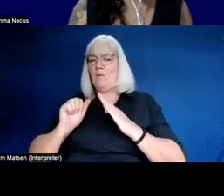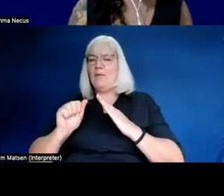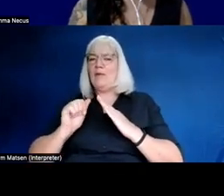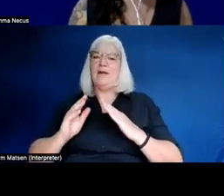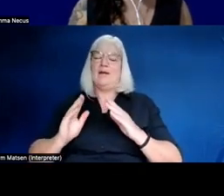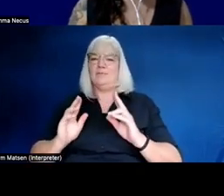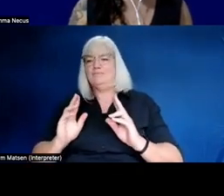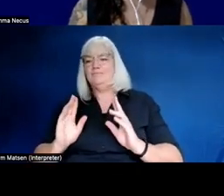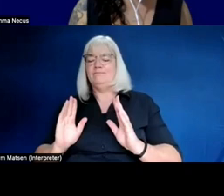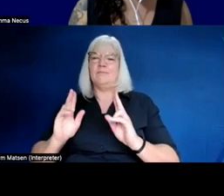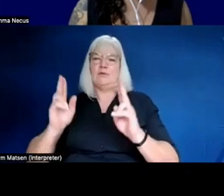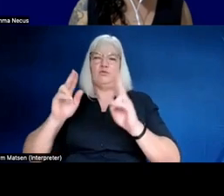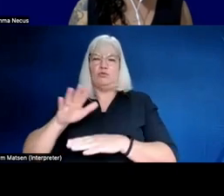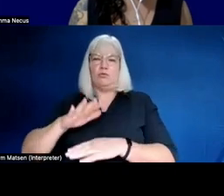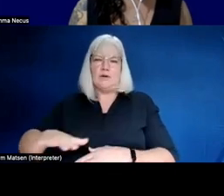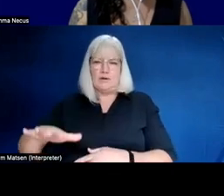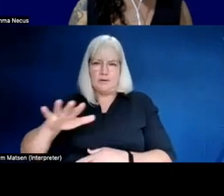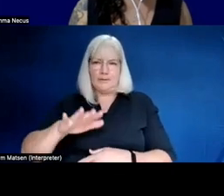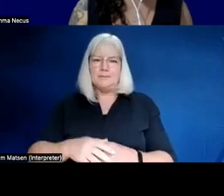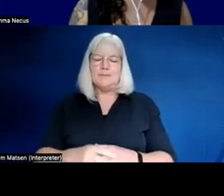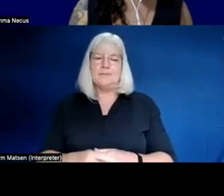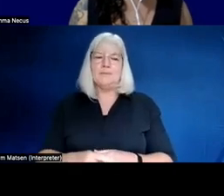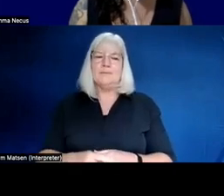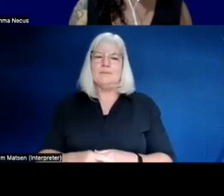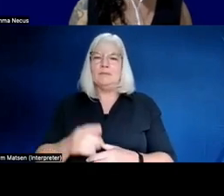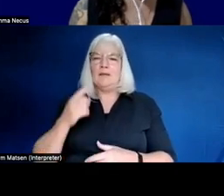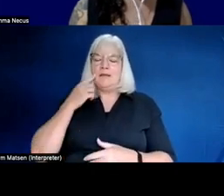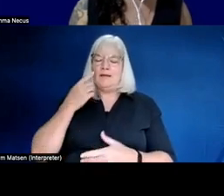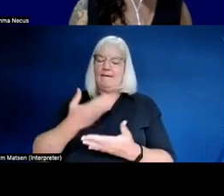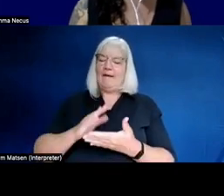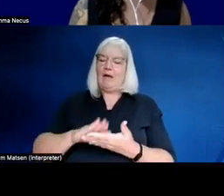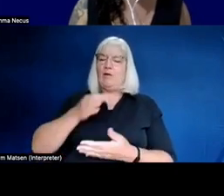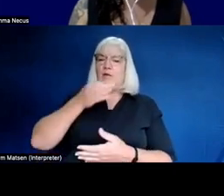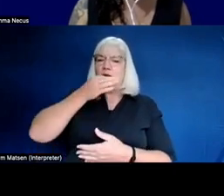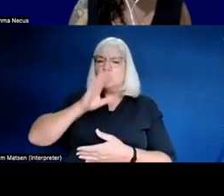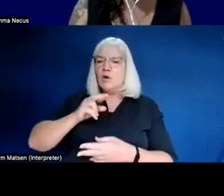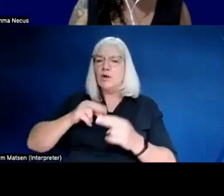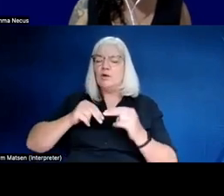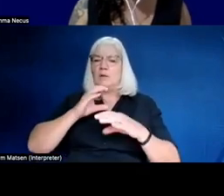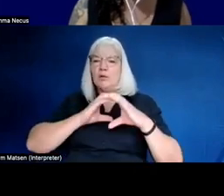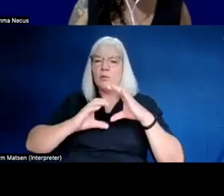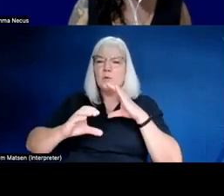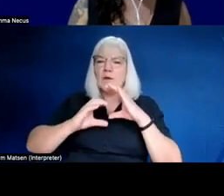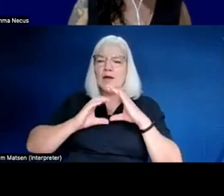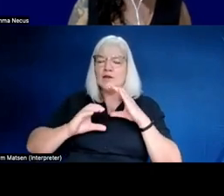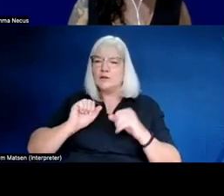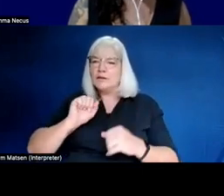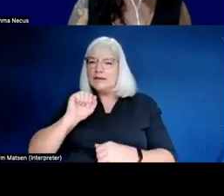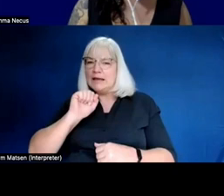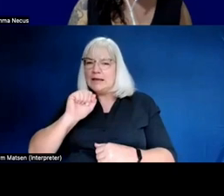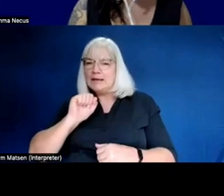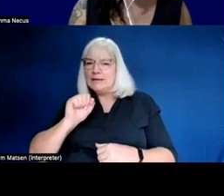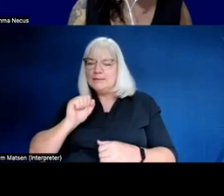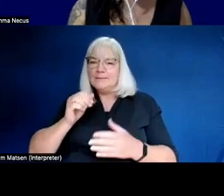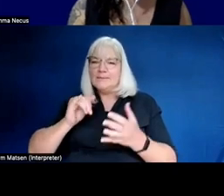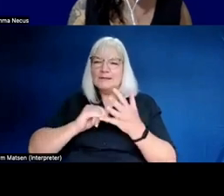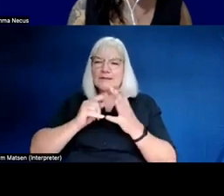about how these children develop concepts and communication, which senses are they using and which senses can we use to help them learn?